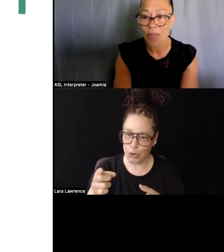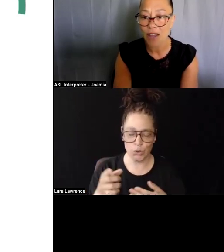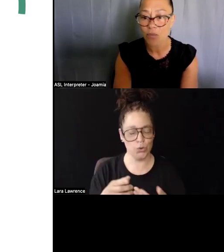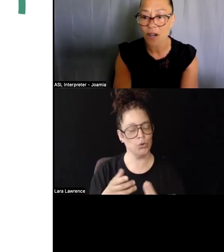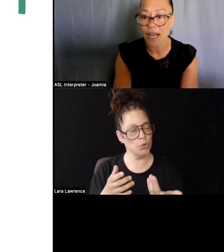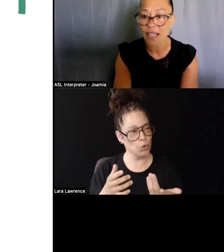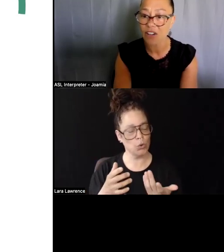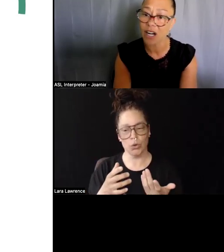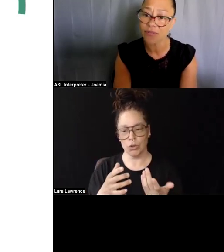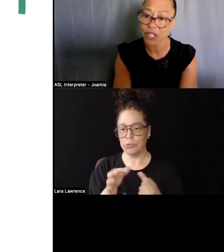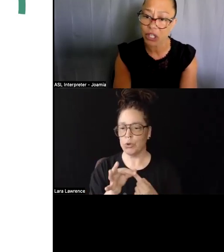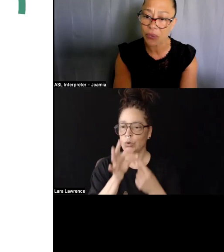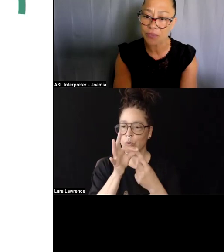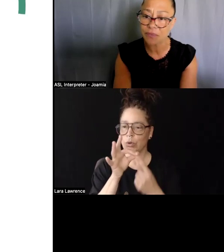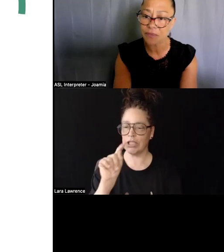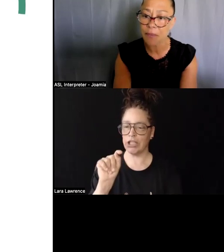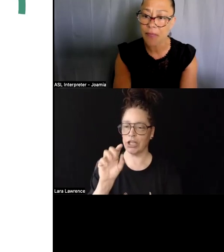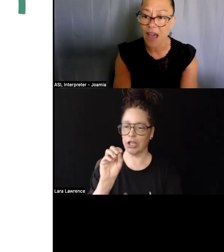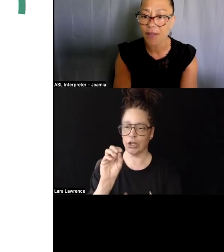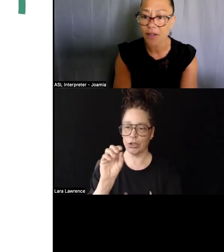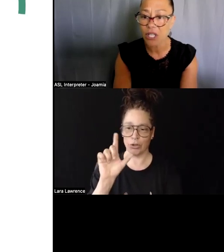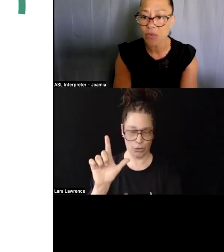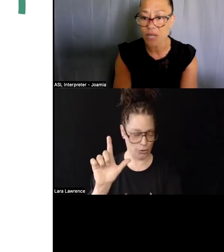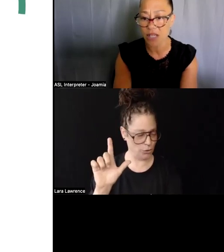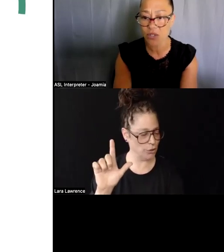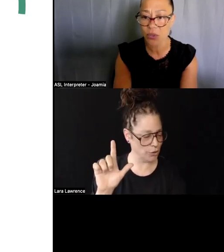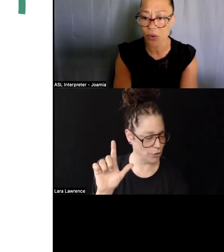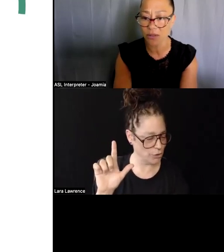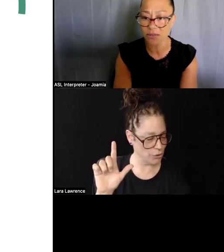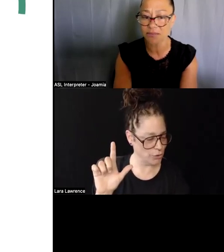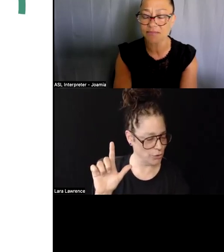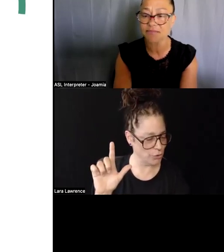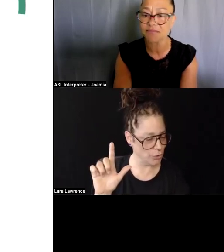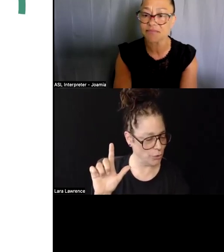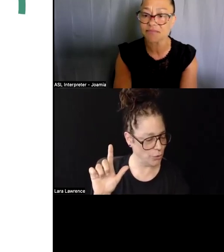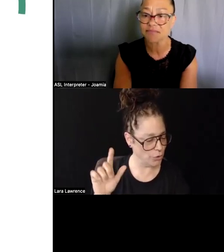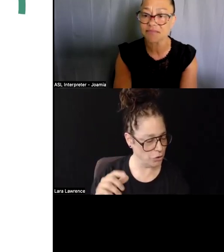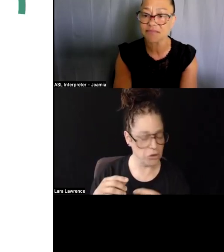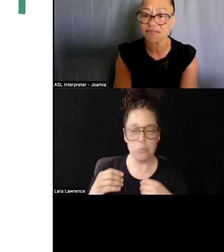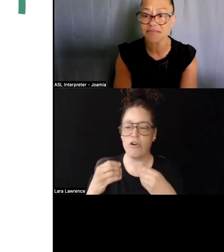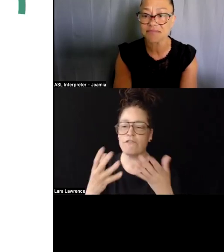I hope that I can offer you a very unique tool